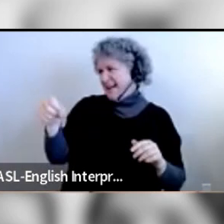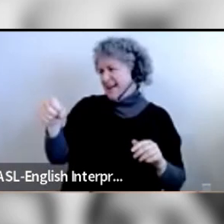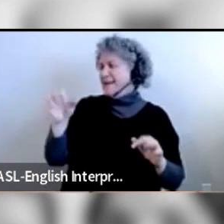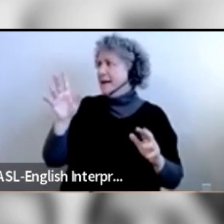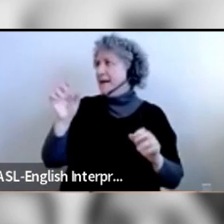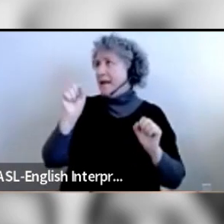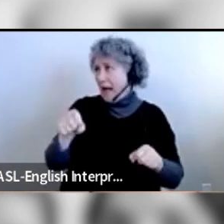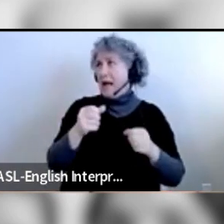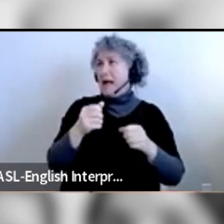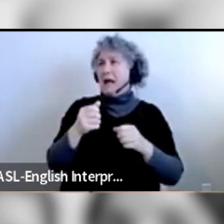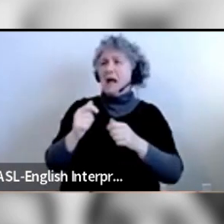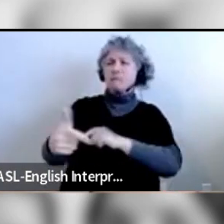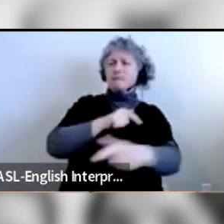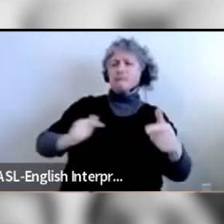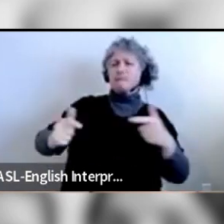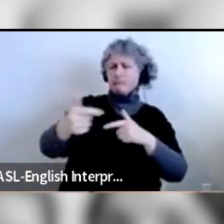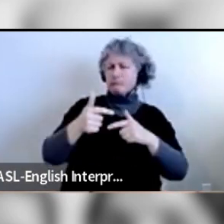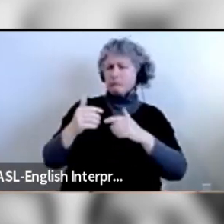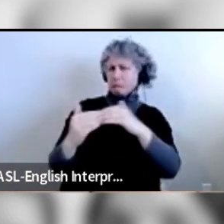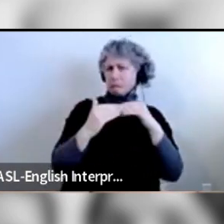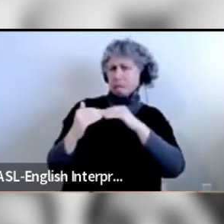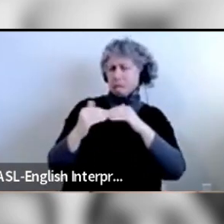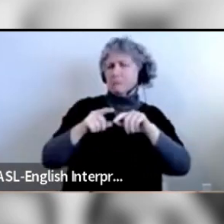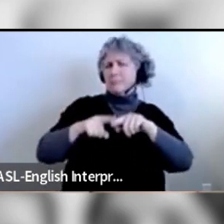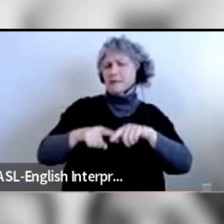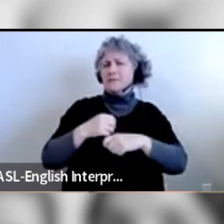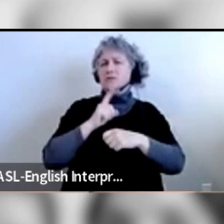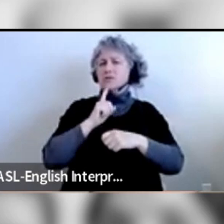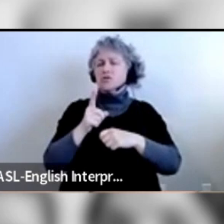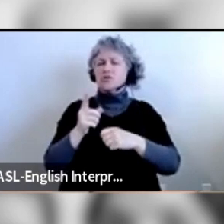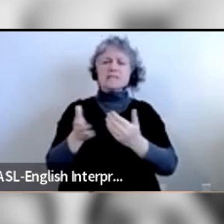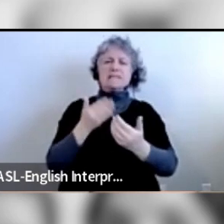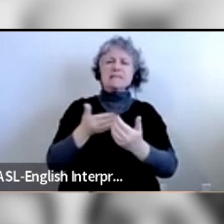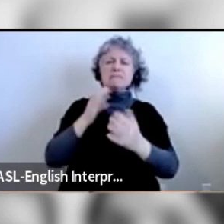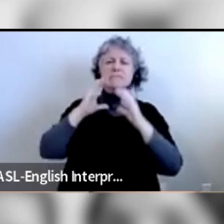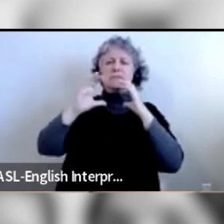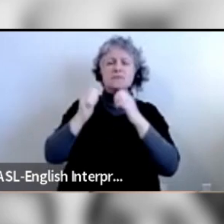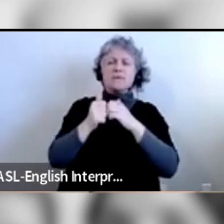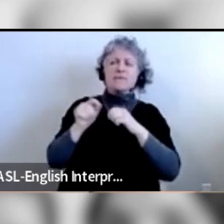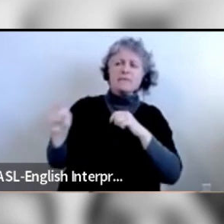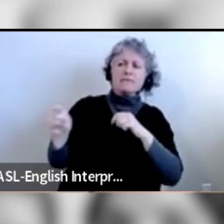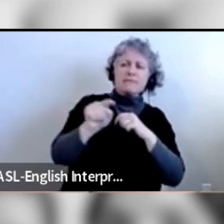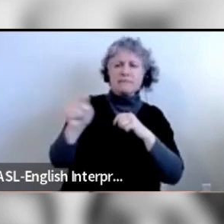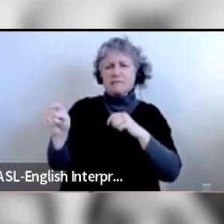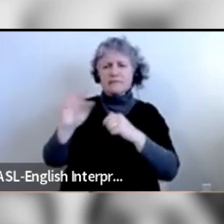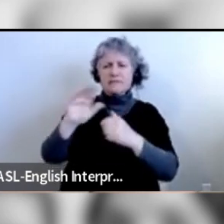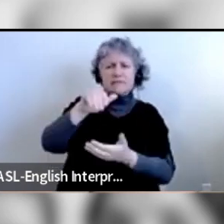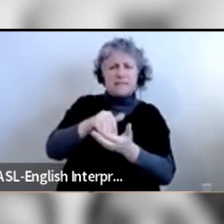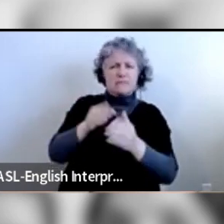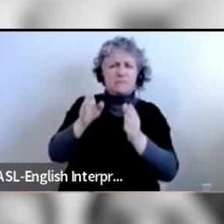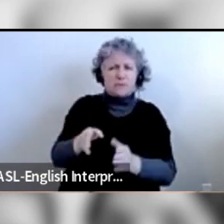can be spread out across, depending on making sure we have a streamlined communication with a kind of a central